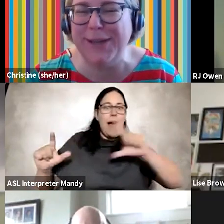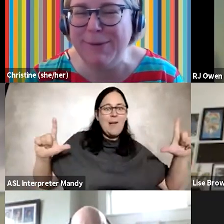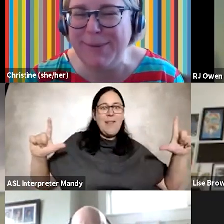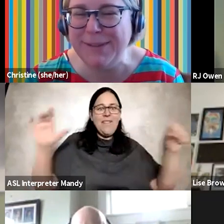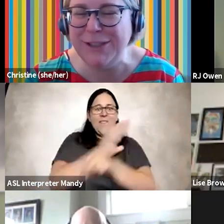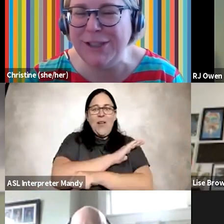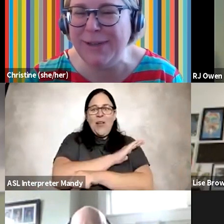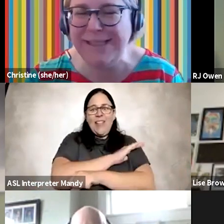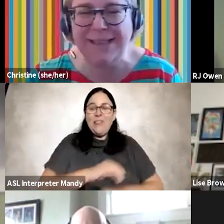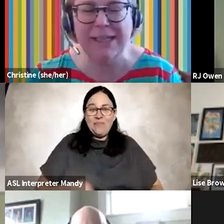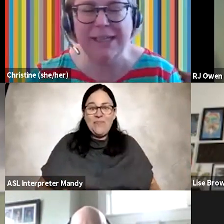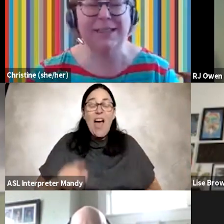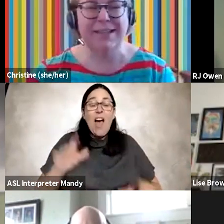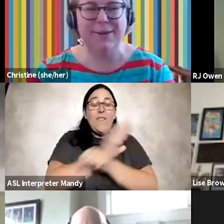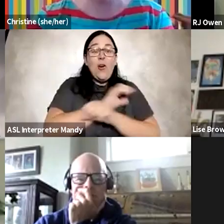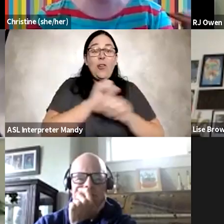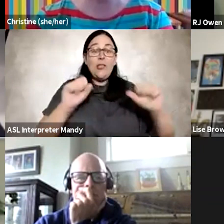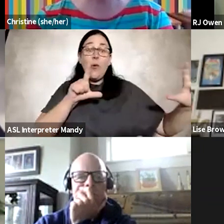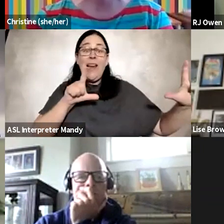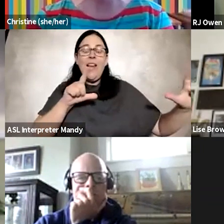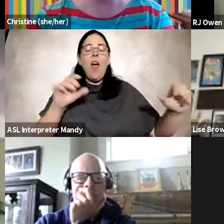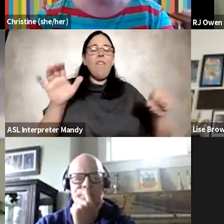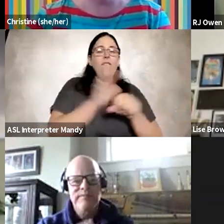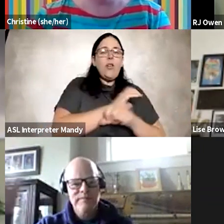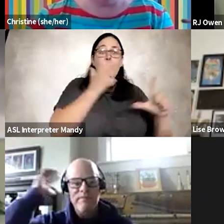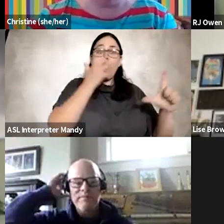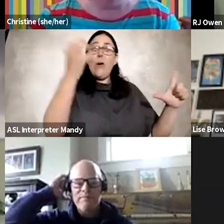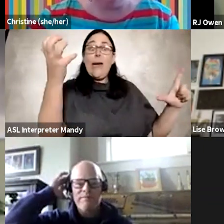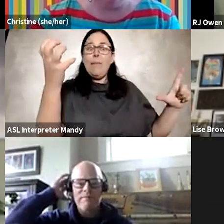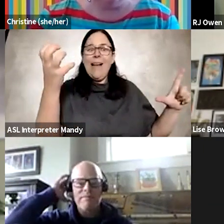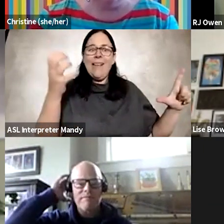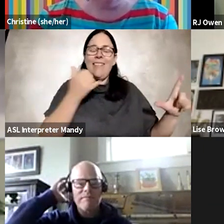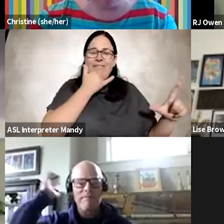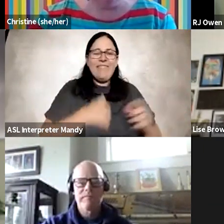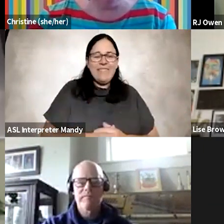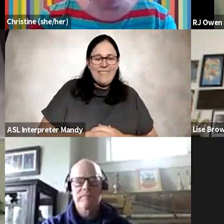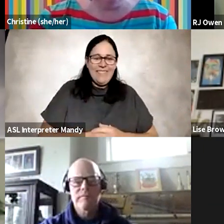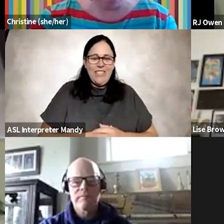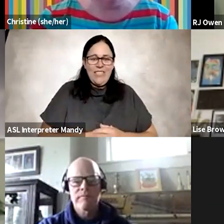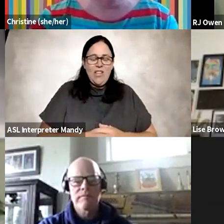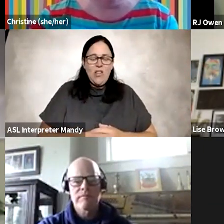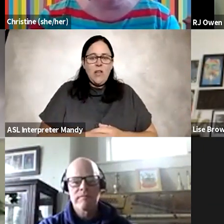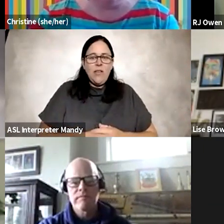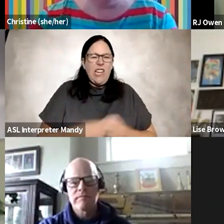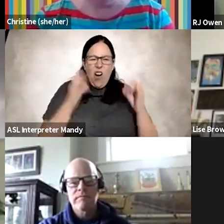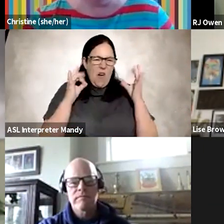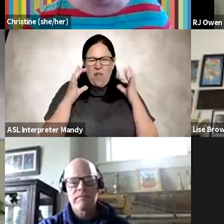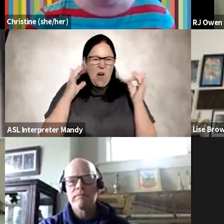A full screen of people. Did you hear what I said there? A full screen of people. Okay, so think of those terrible